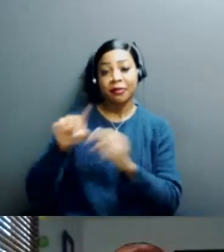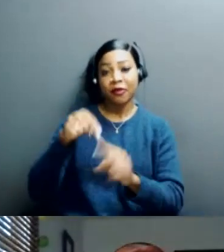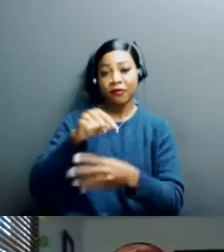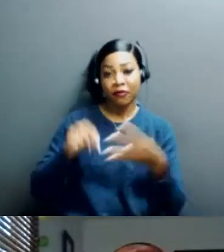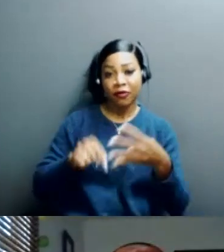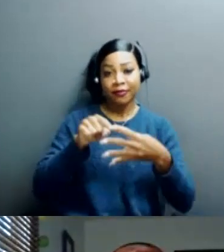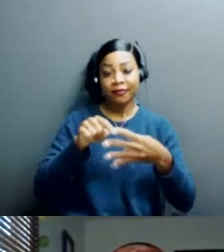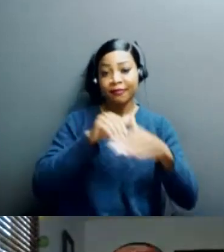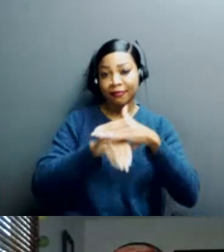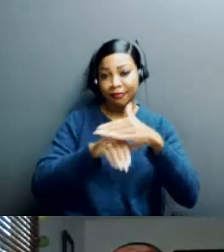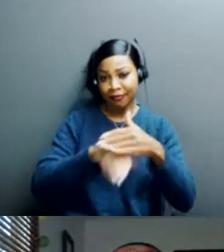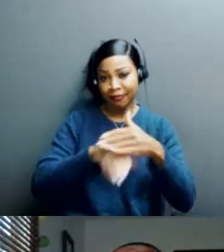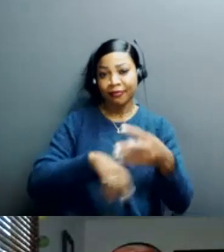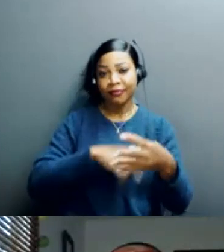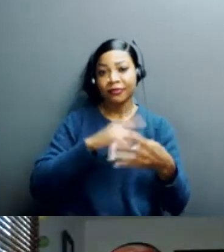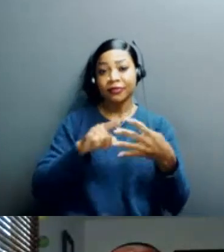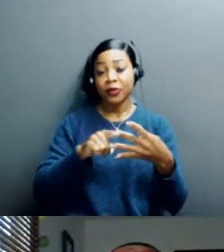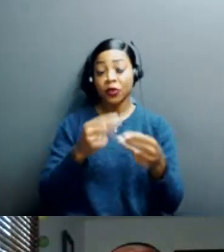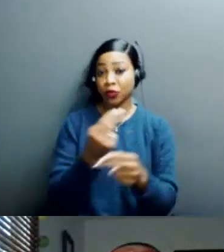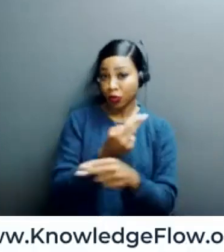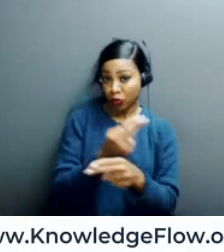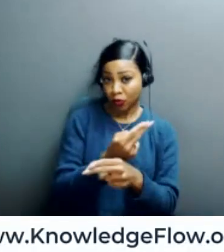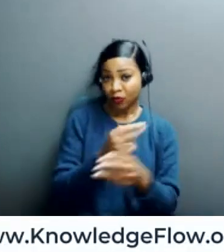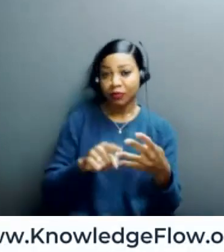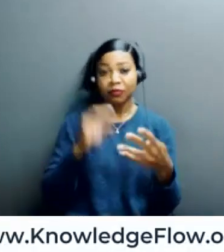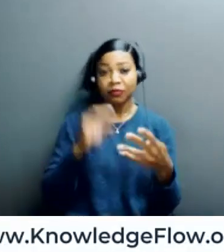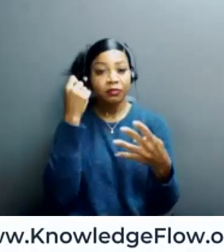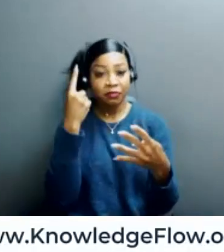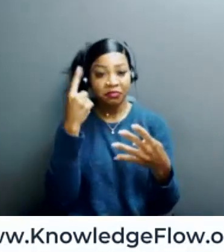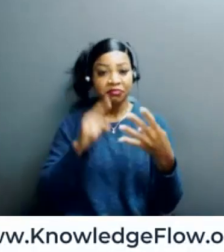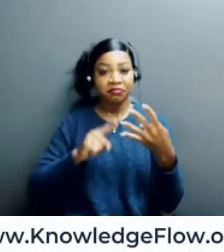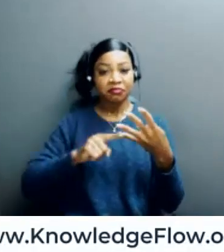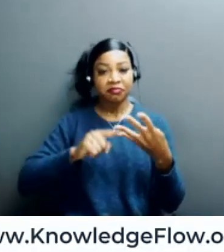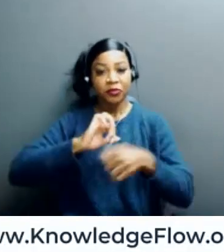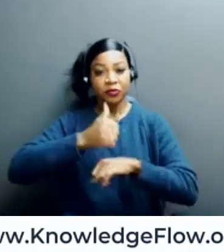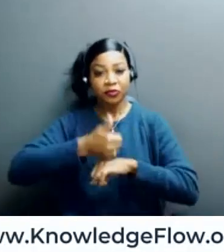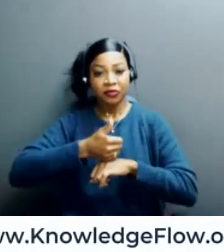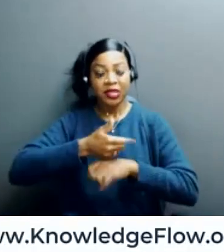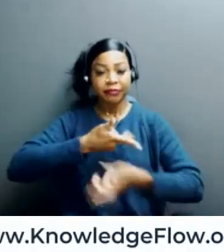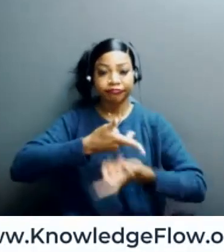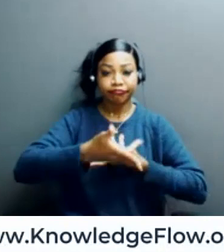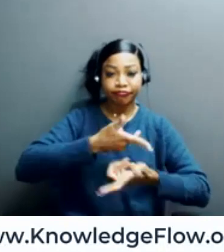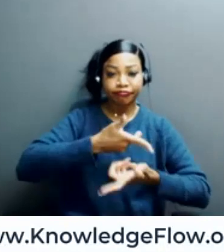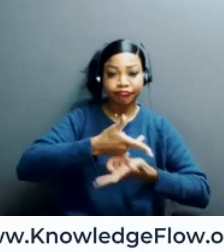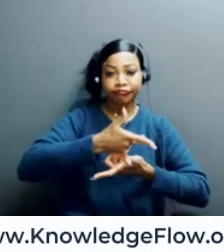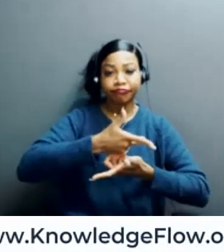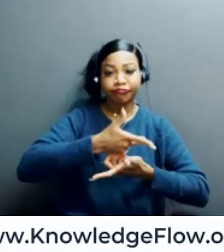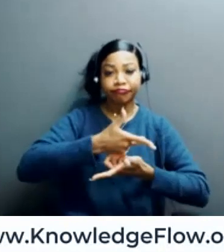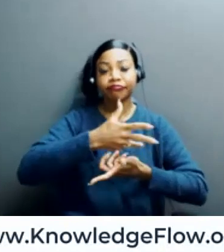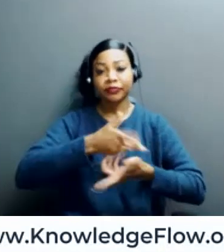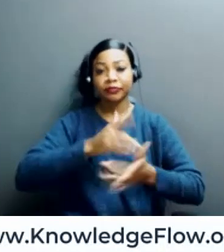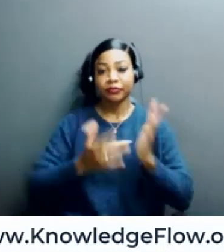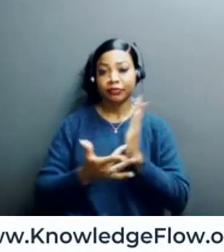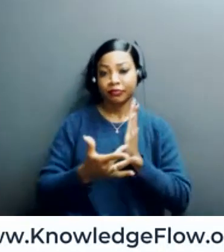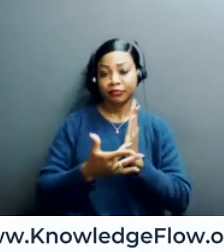access and then being able to use understand create and engage with technology um